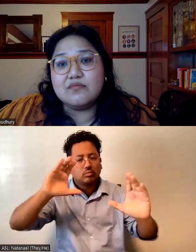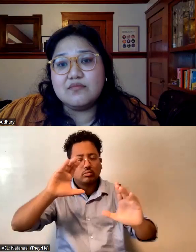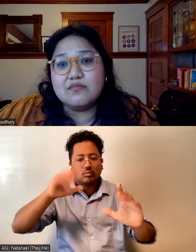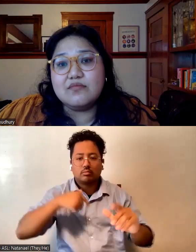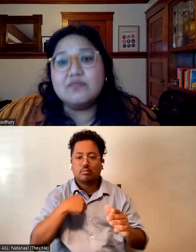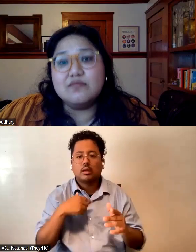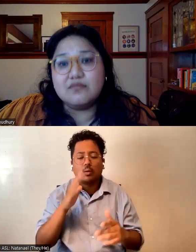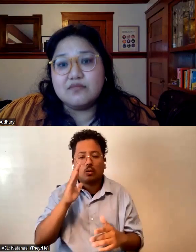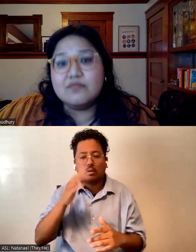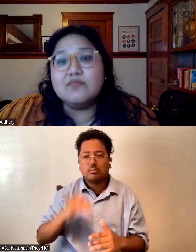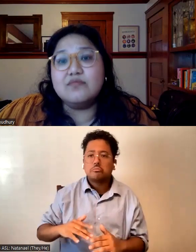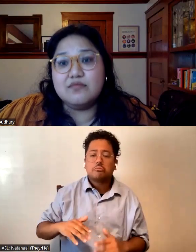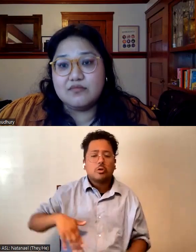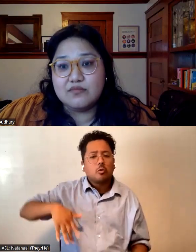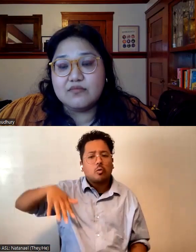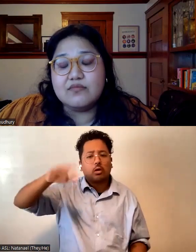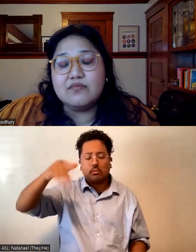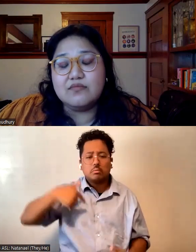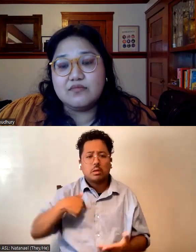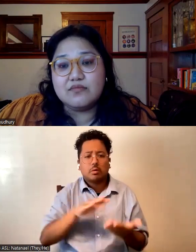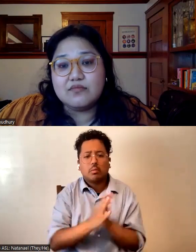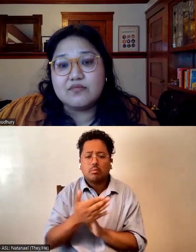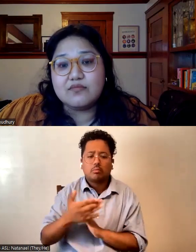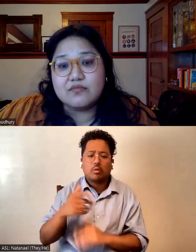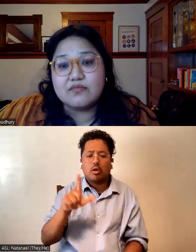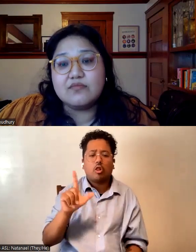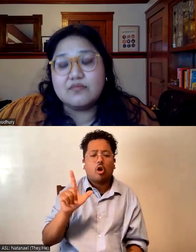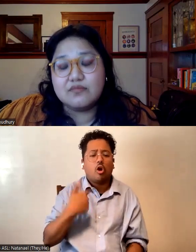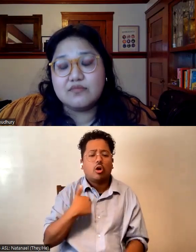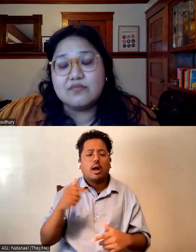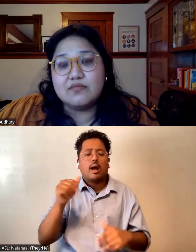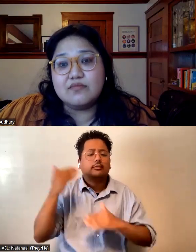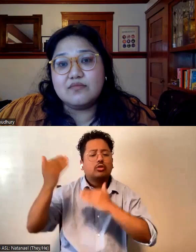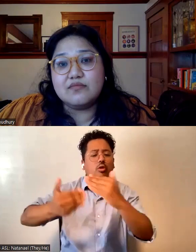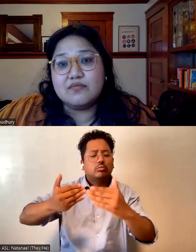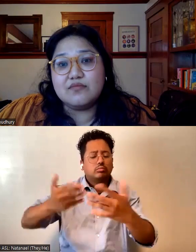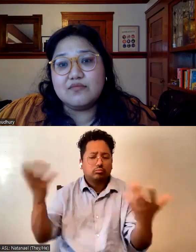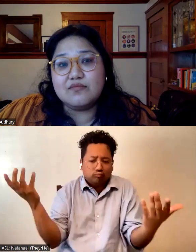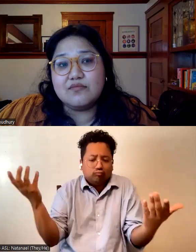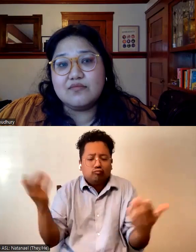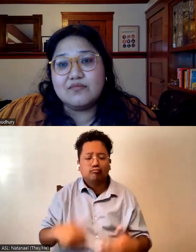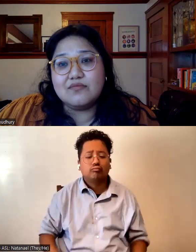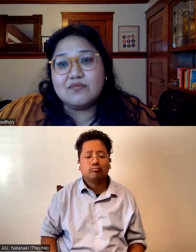a large adult if I was already that large as a child. And